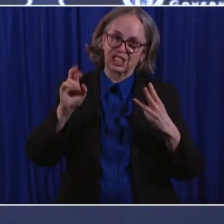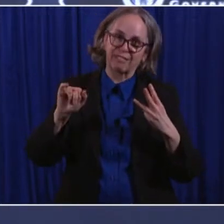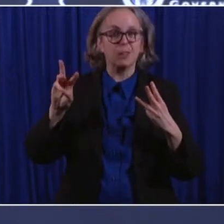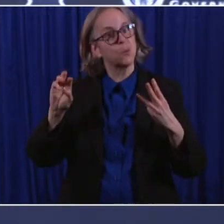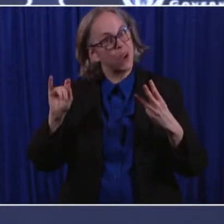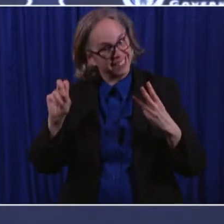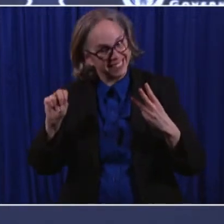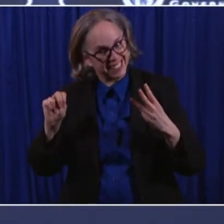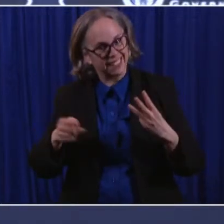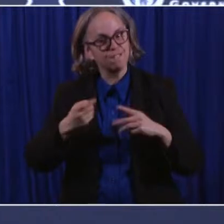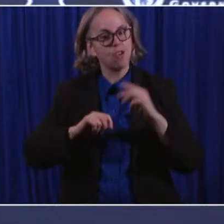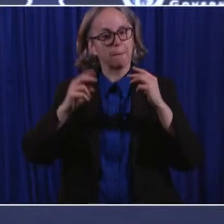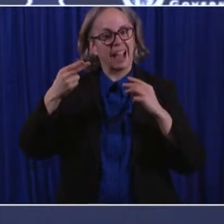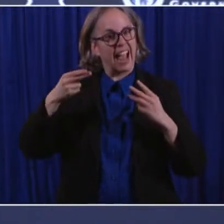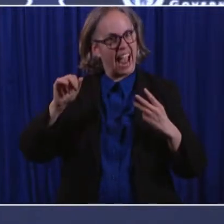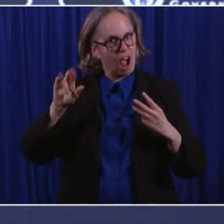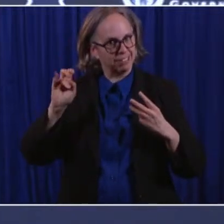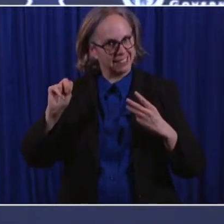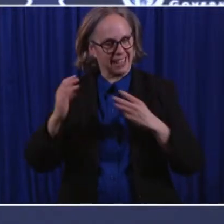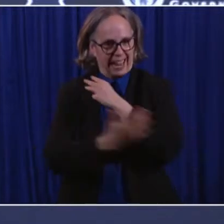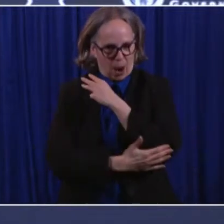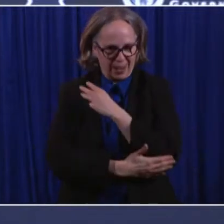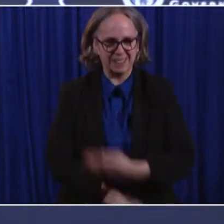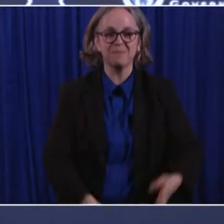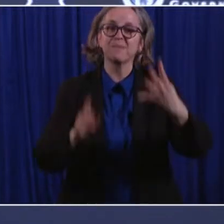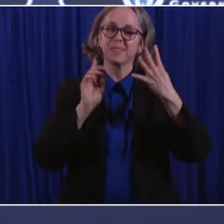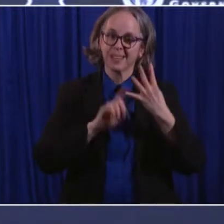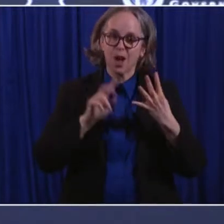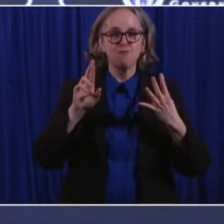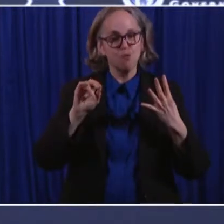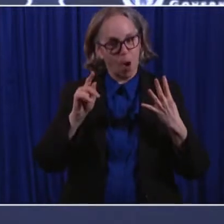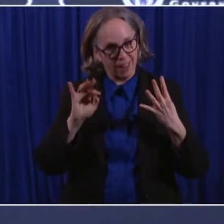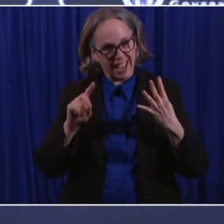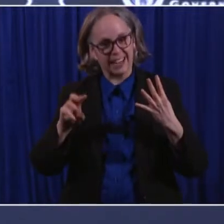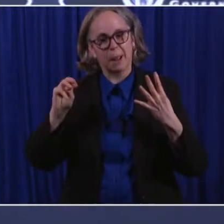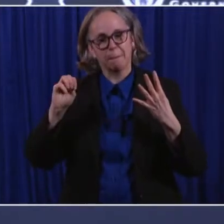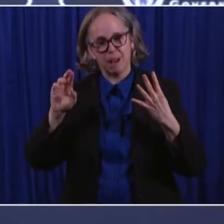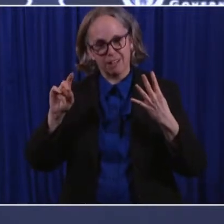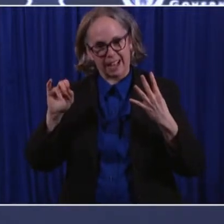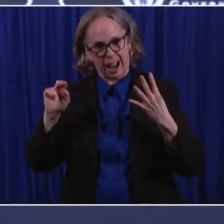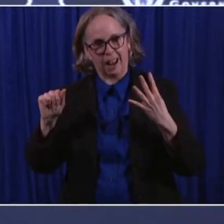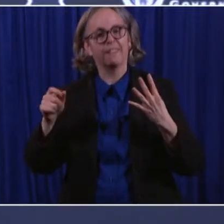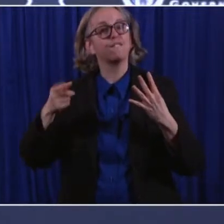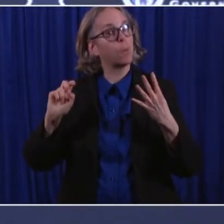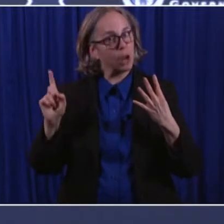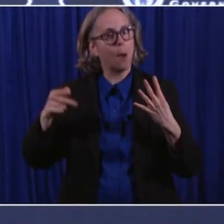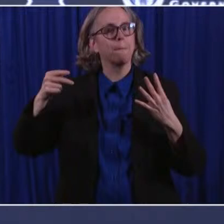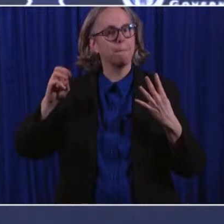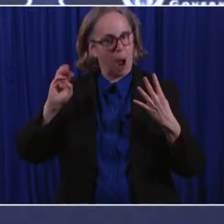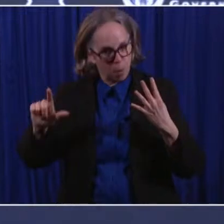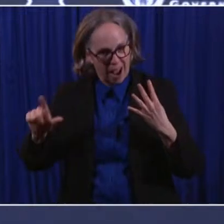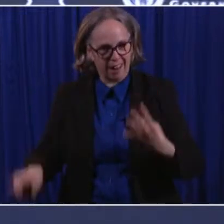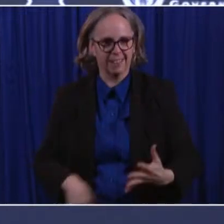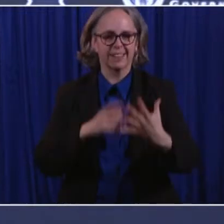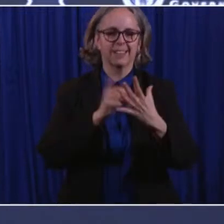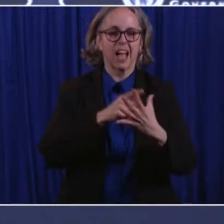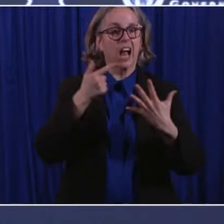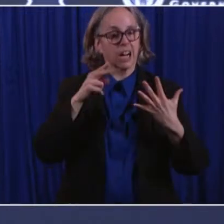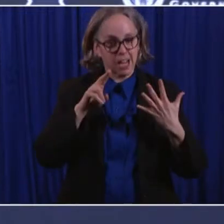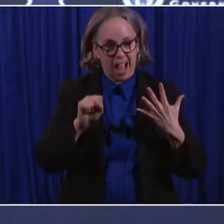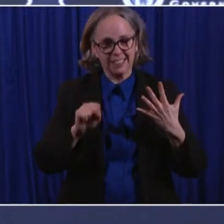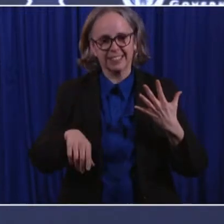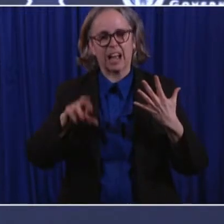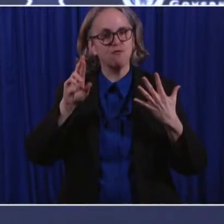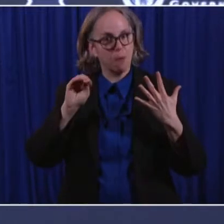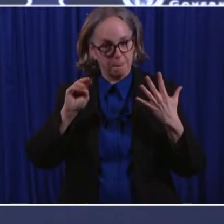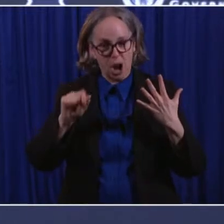Roland Medrano of Powell, Gus and Roberta Gastaldo of Gahanna, and Larry